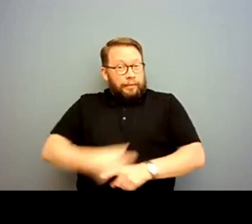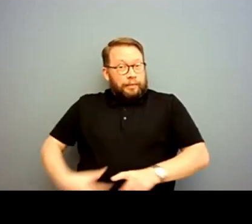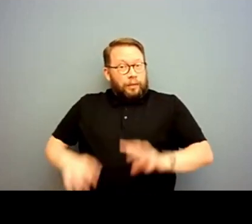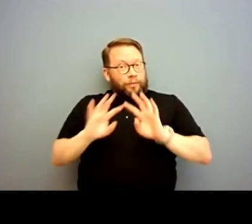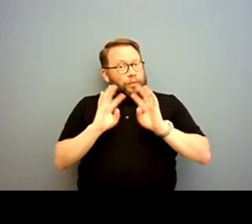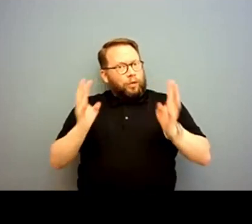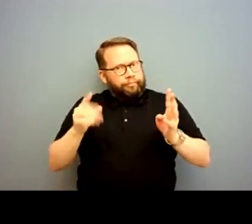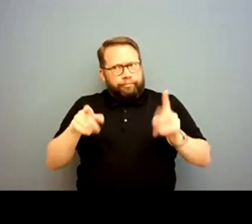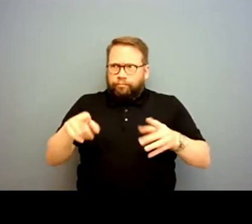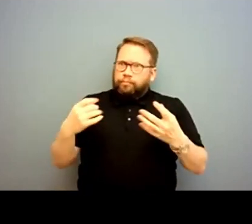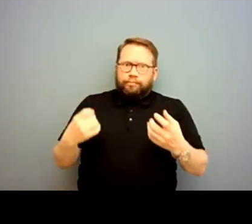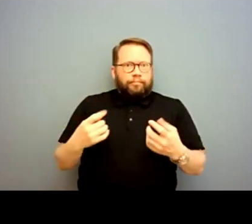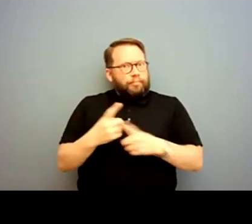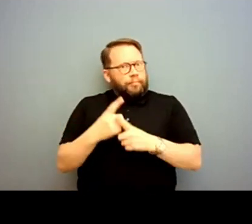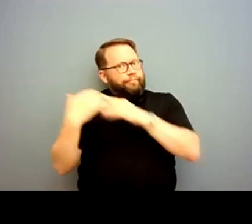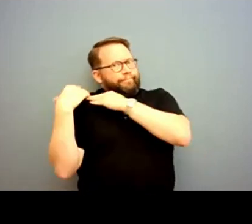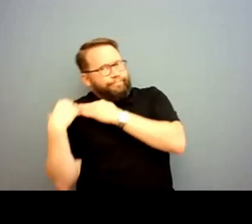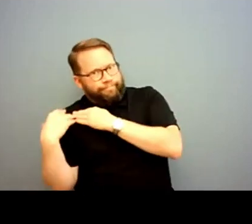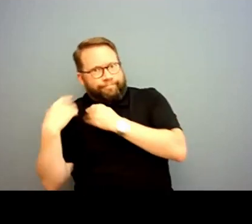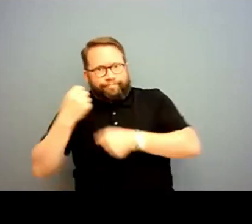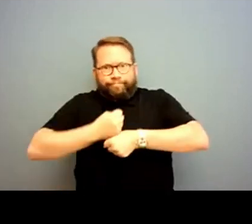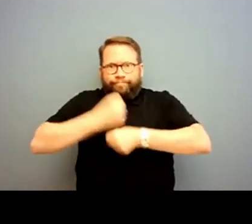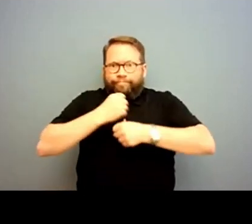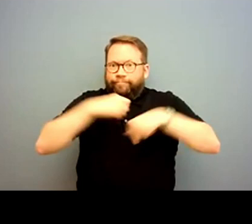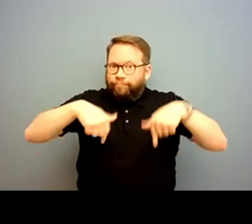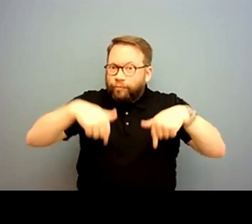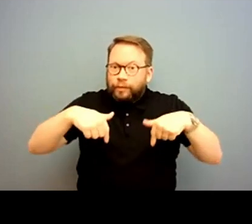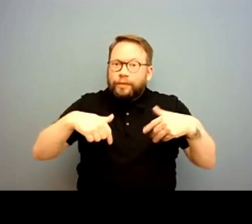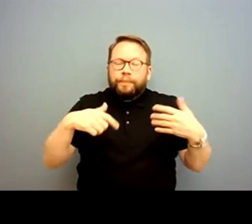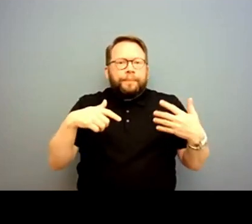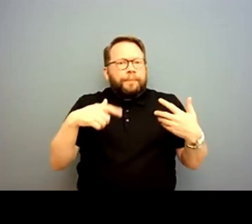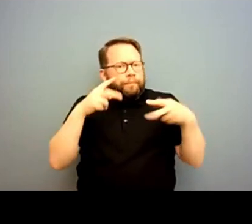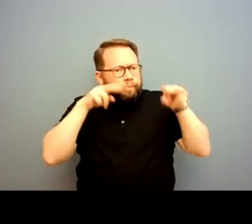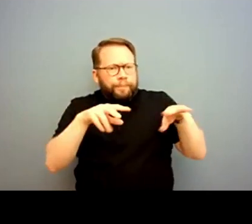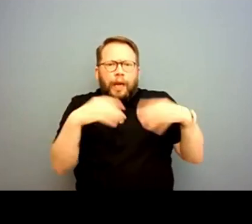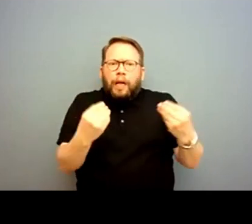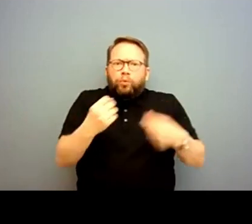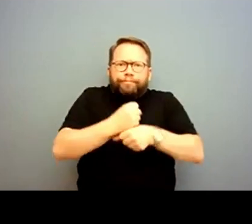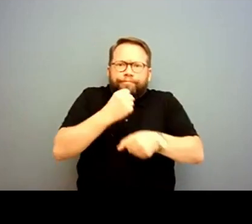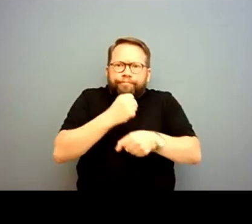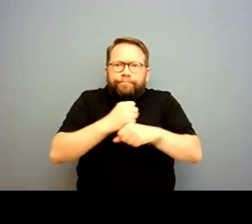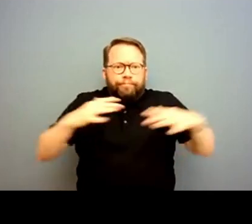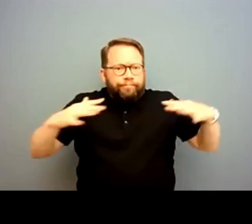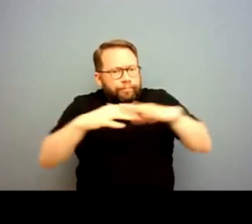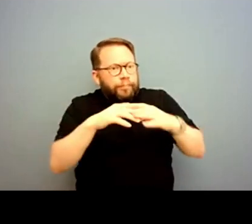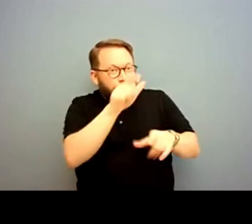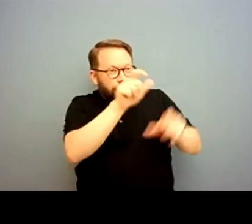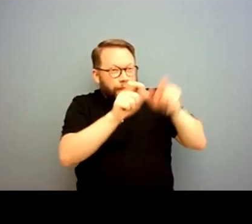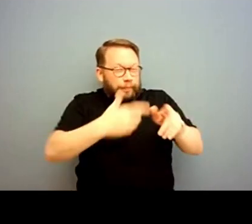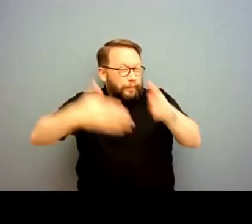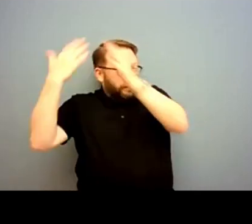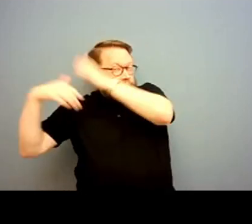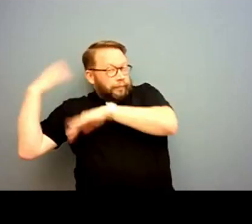improving Indigenous peoples' possibilities to live good life in their home areas.